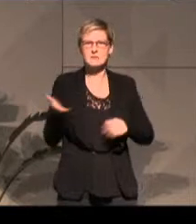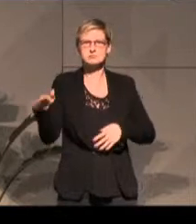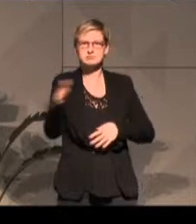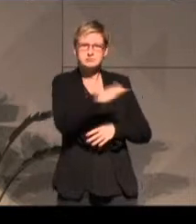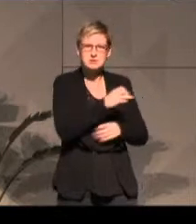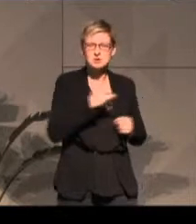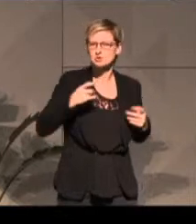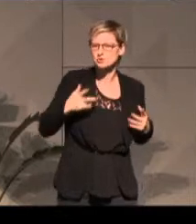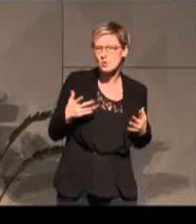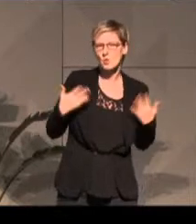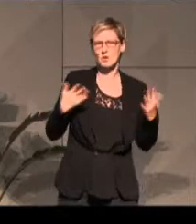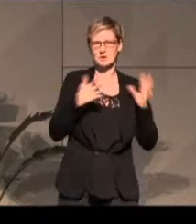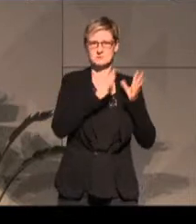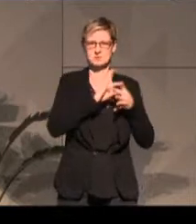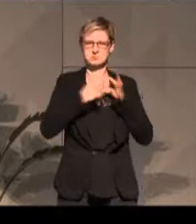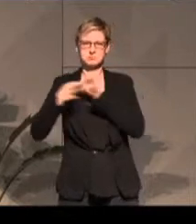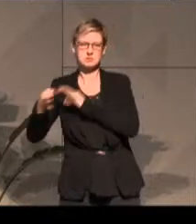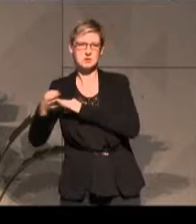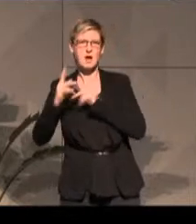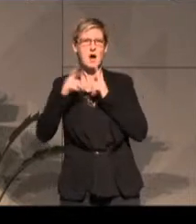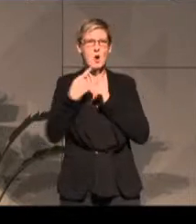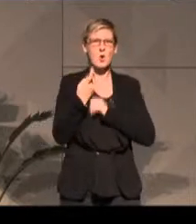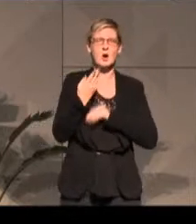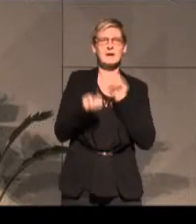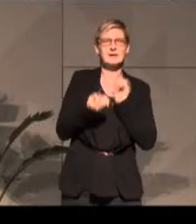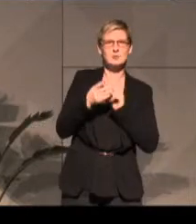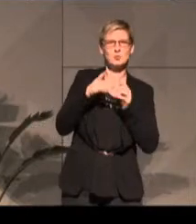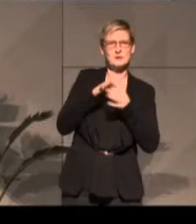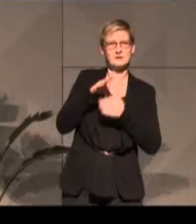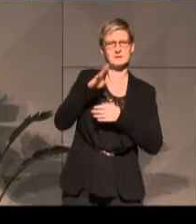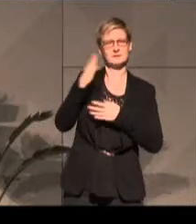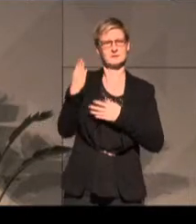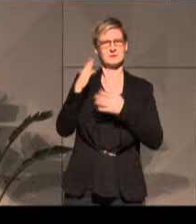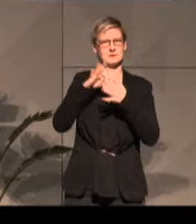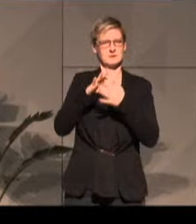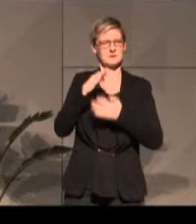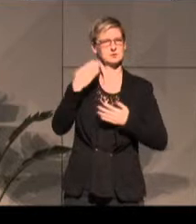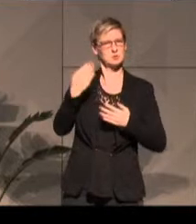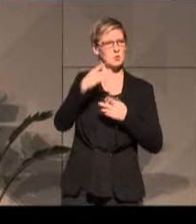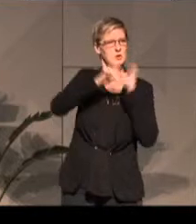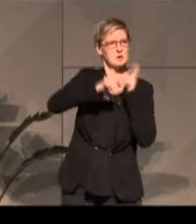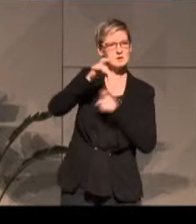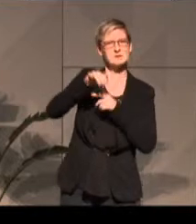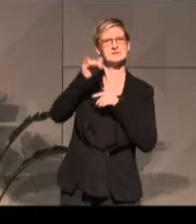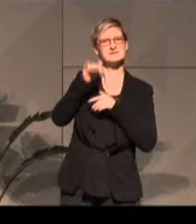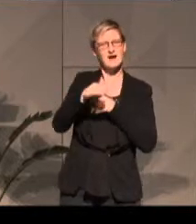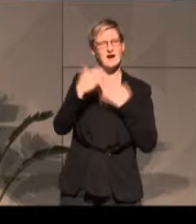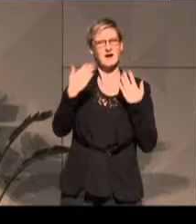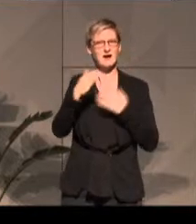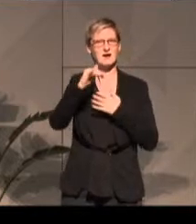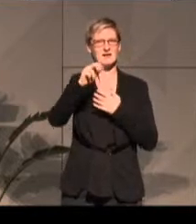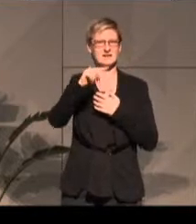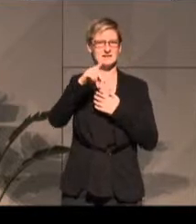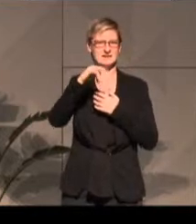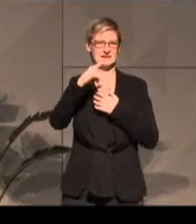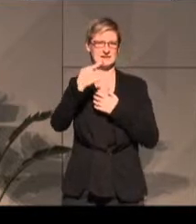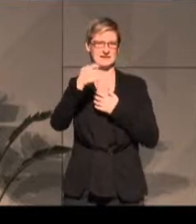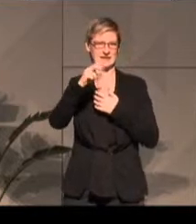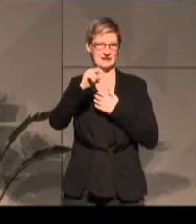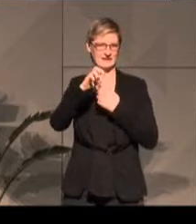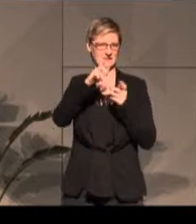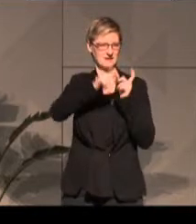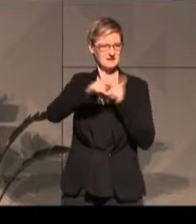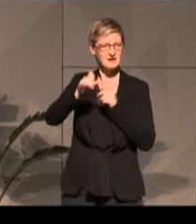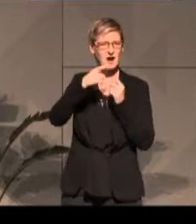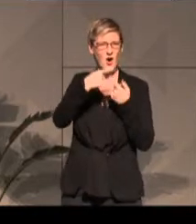the Arctic ice disappears. Arctic ice is also part of very old cultures and species living there, and the grounds